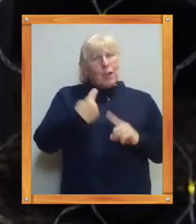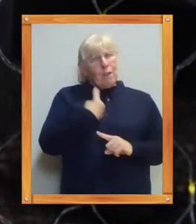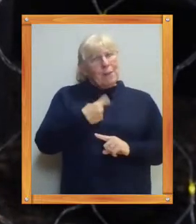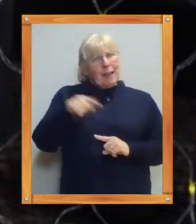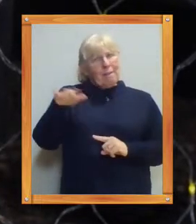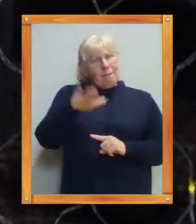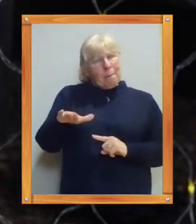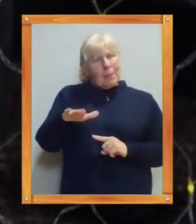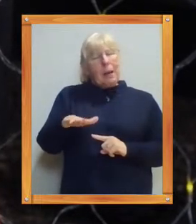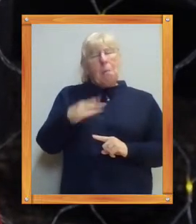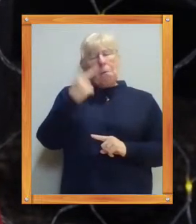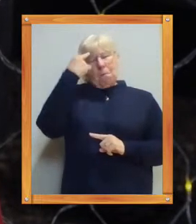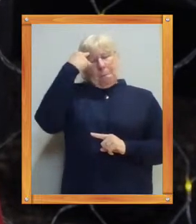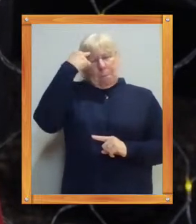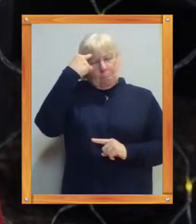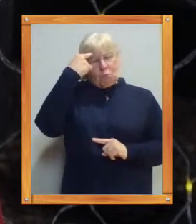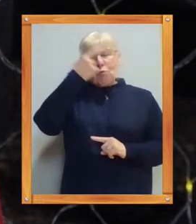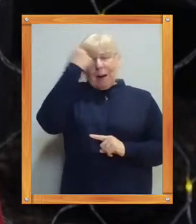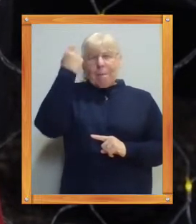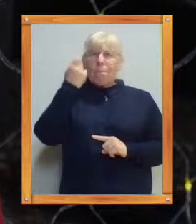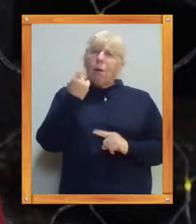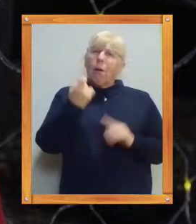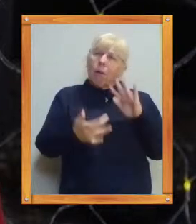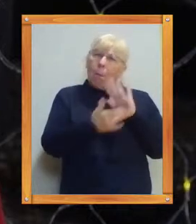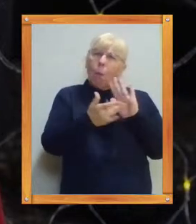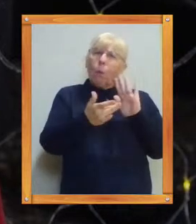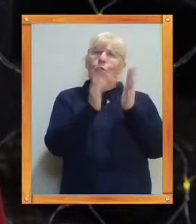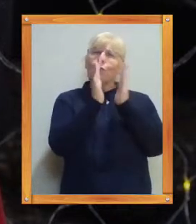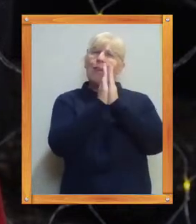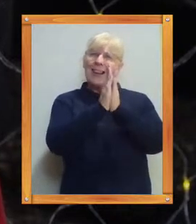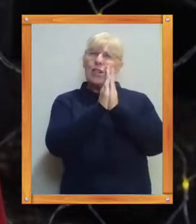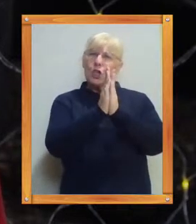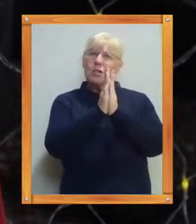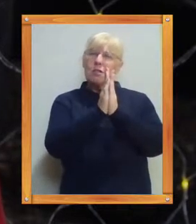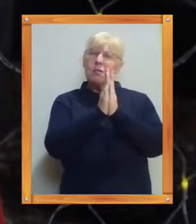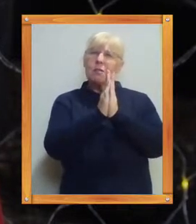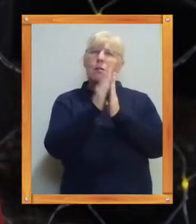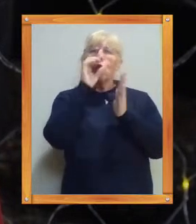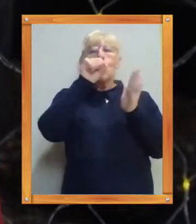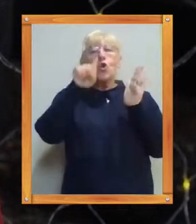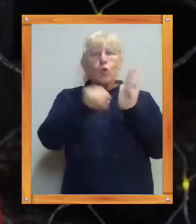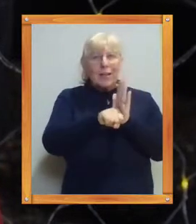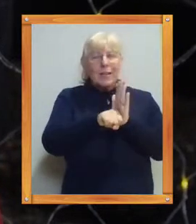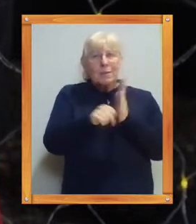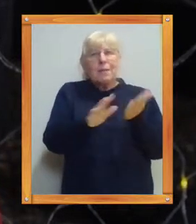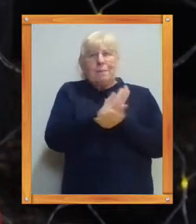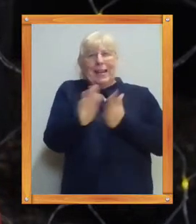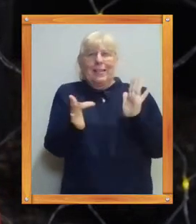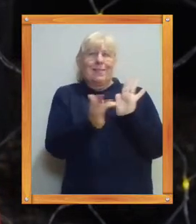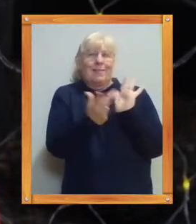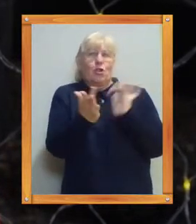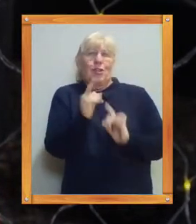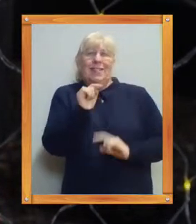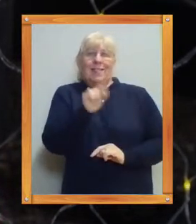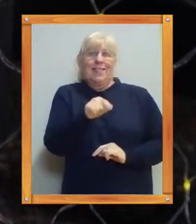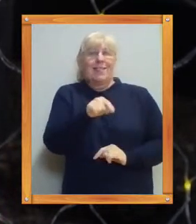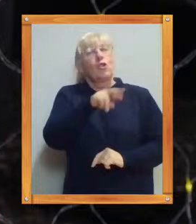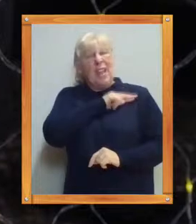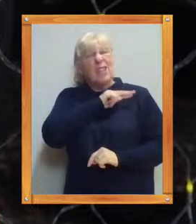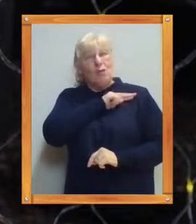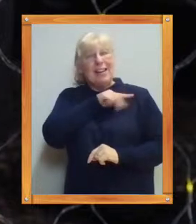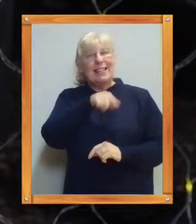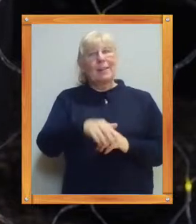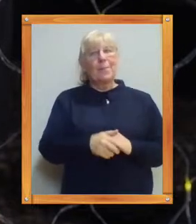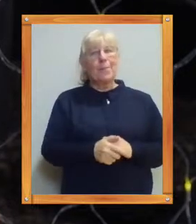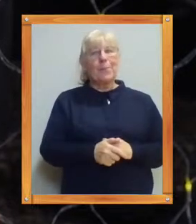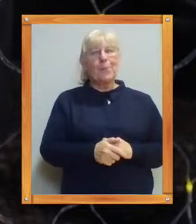year and bear in mind that Jesus is the reason for the season. At this time, we should remember